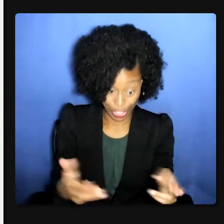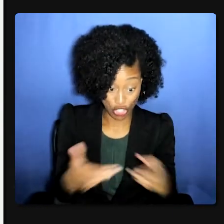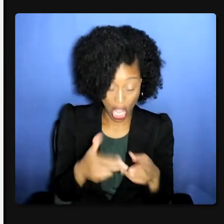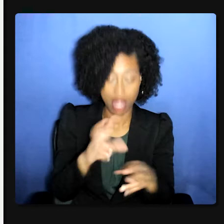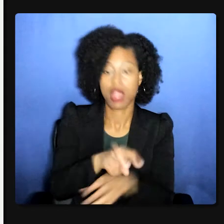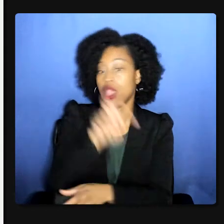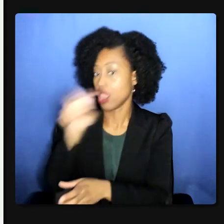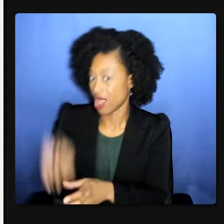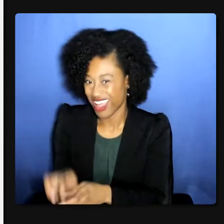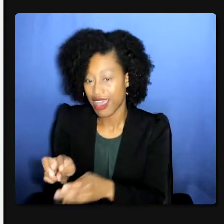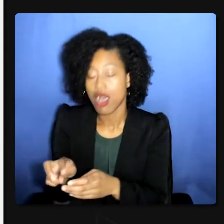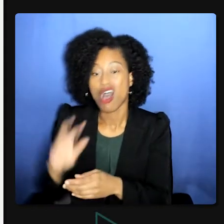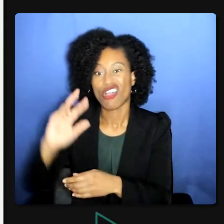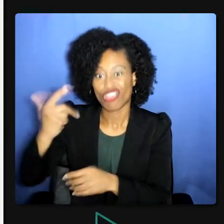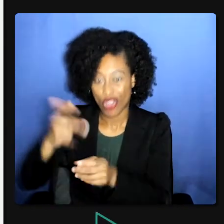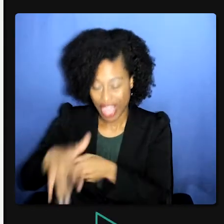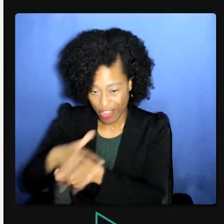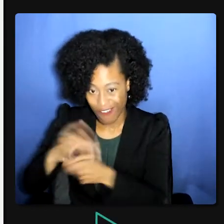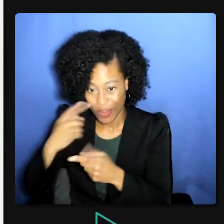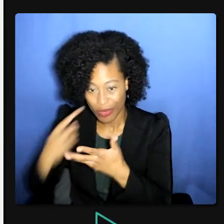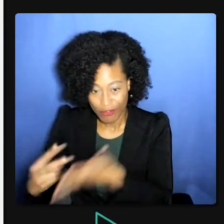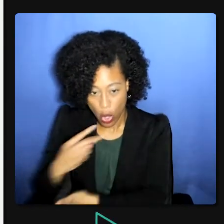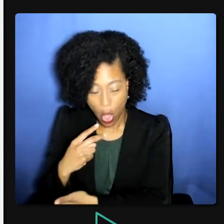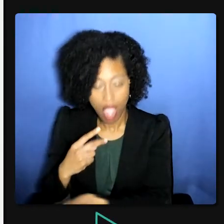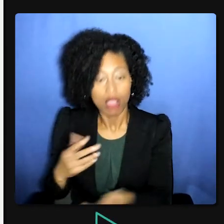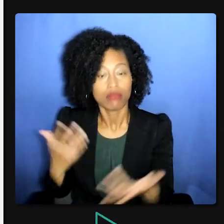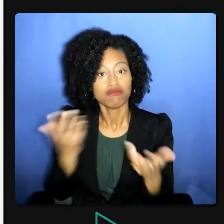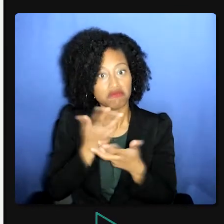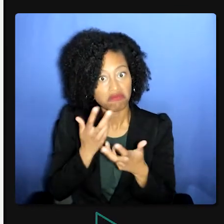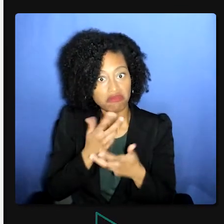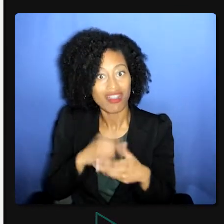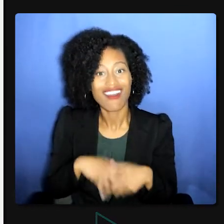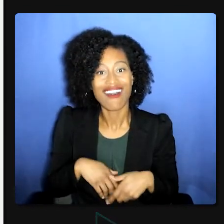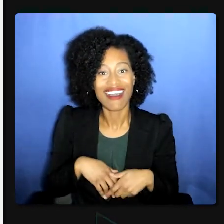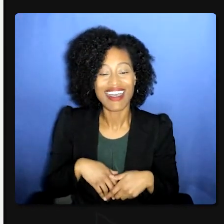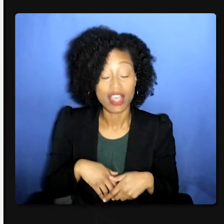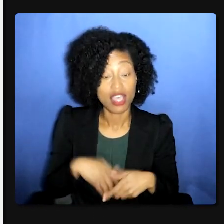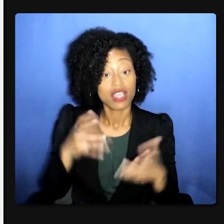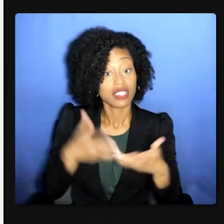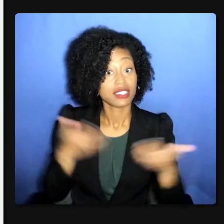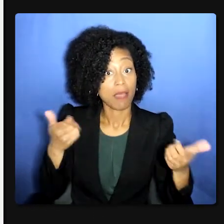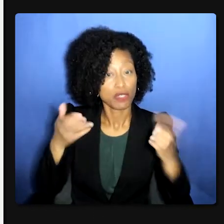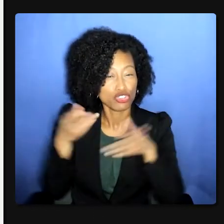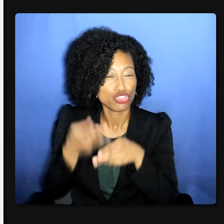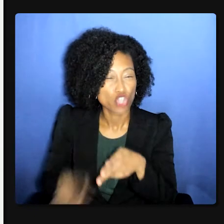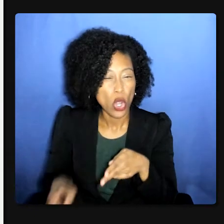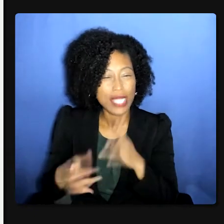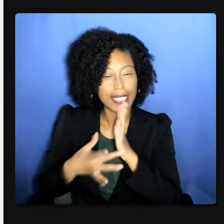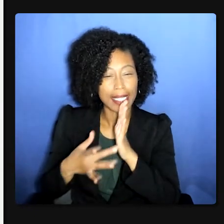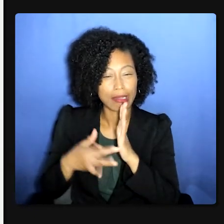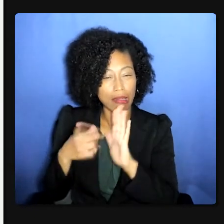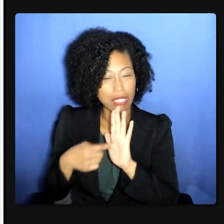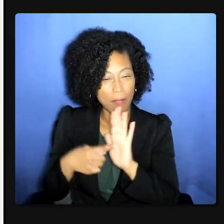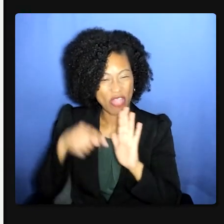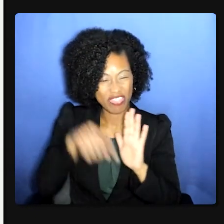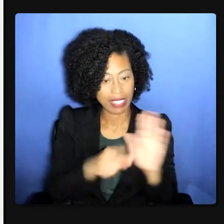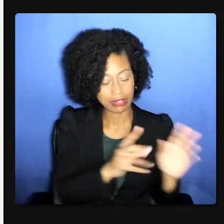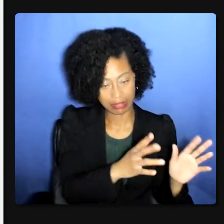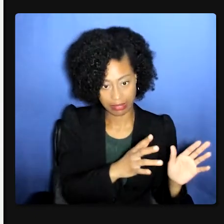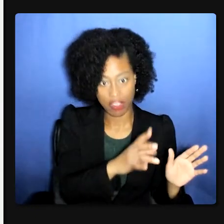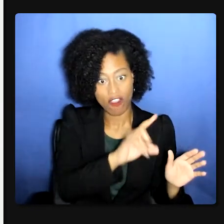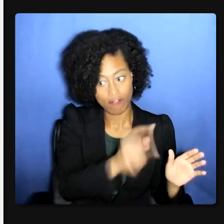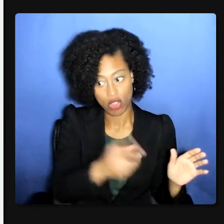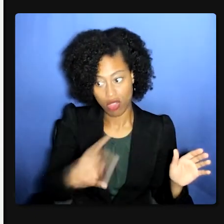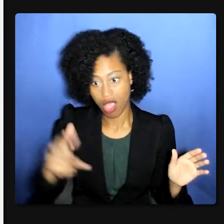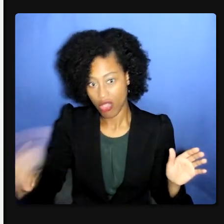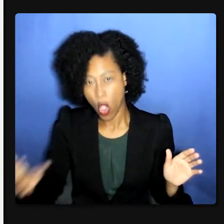and then on to a producer in a third region for review. Now, there's a separate short technical demo of this pipeline available, so